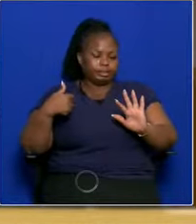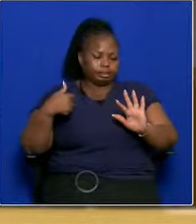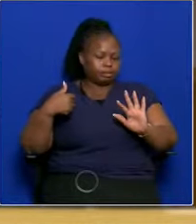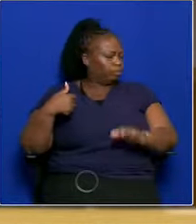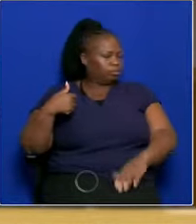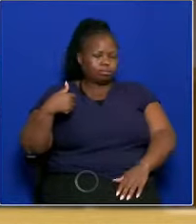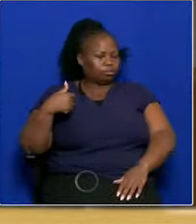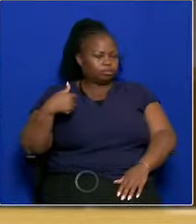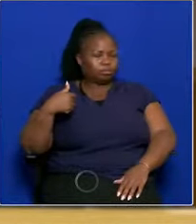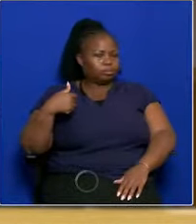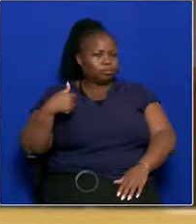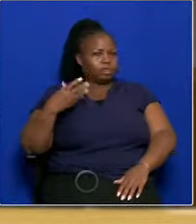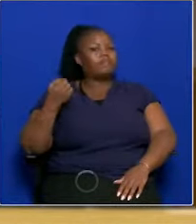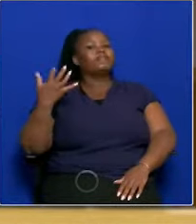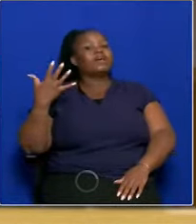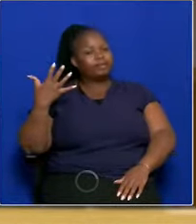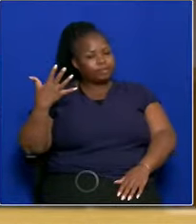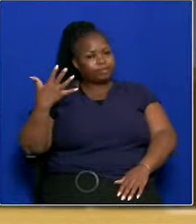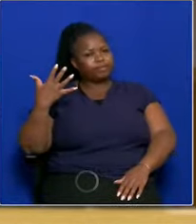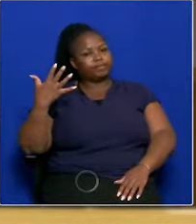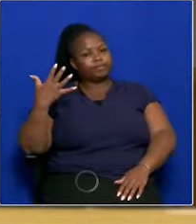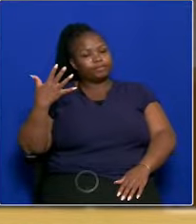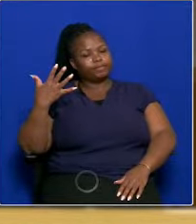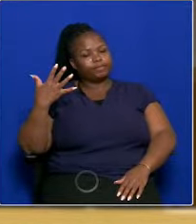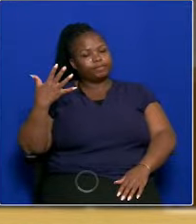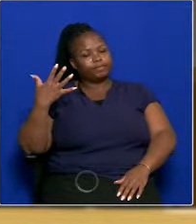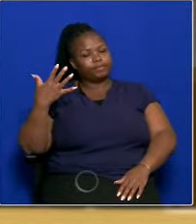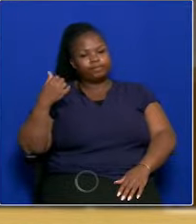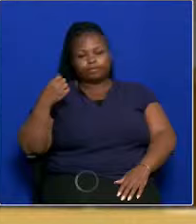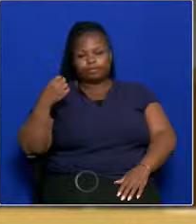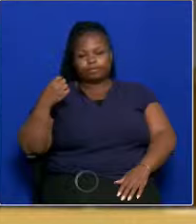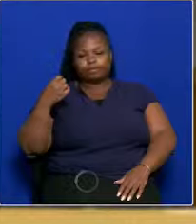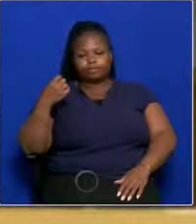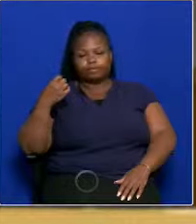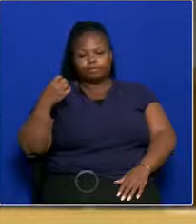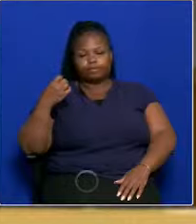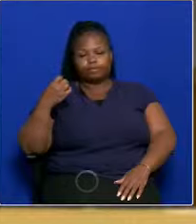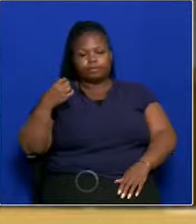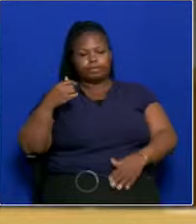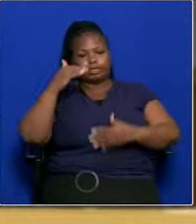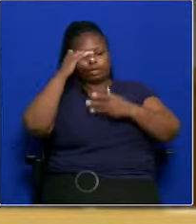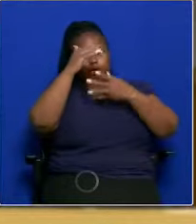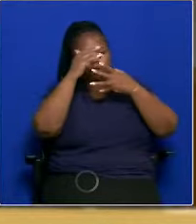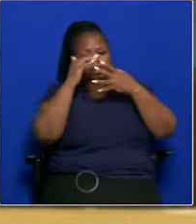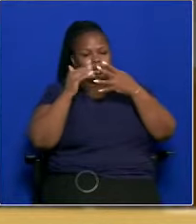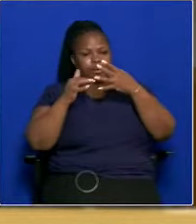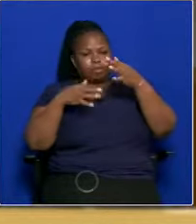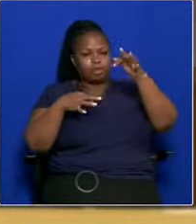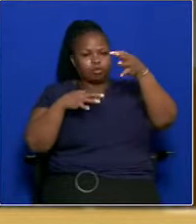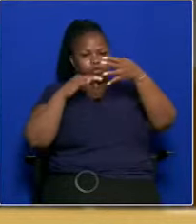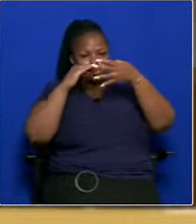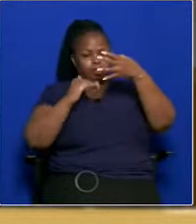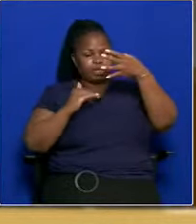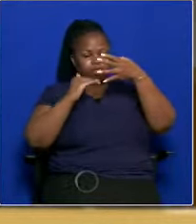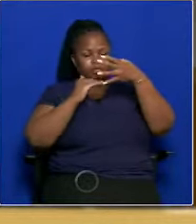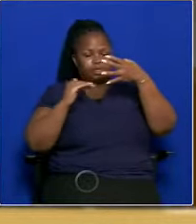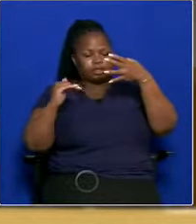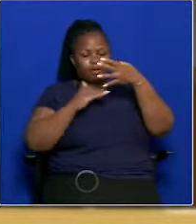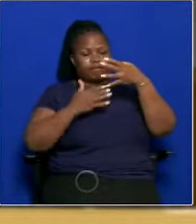5, if you look at that middle of the page, chat number 5 is a WhatsApp